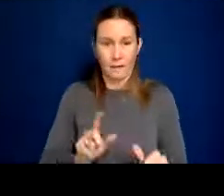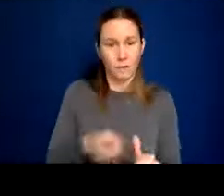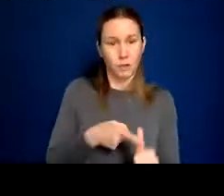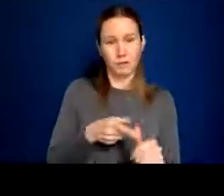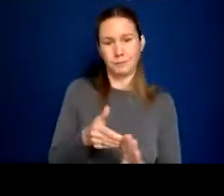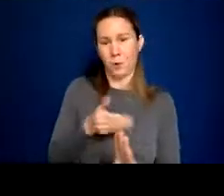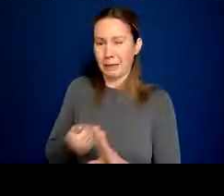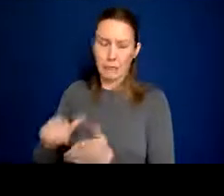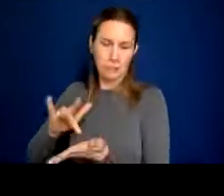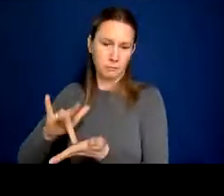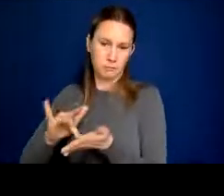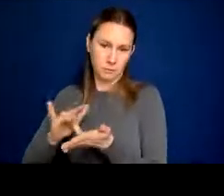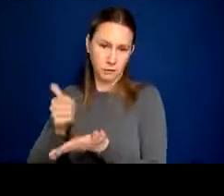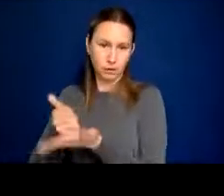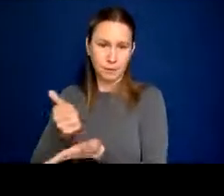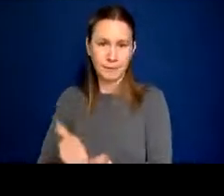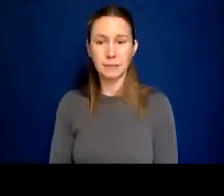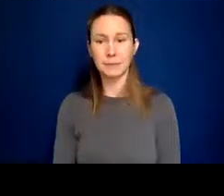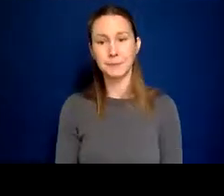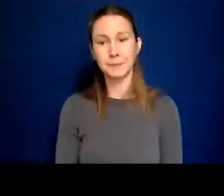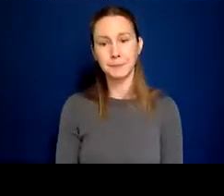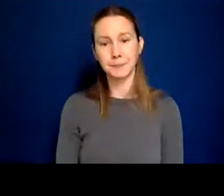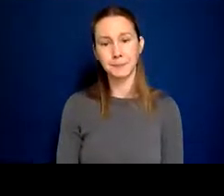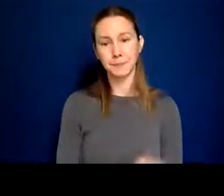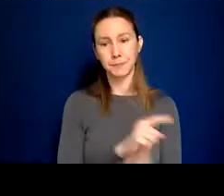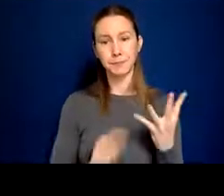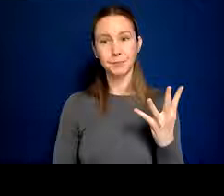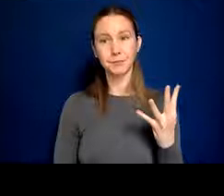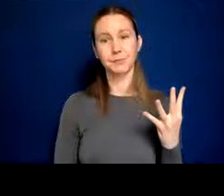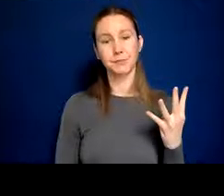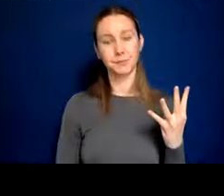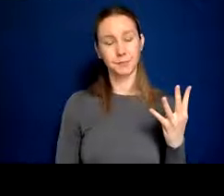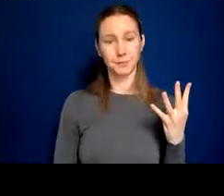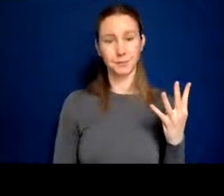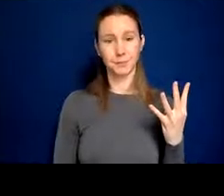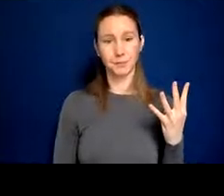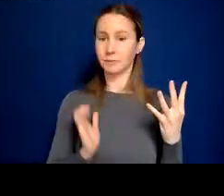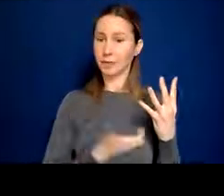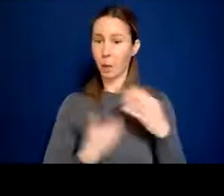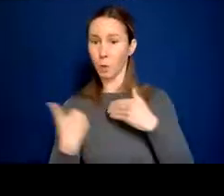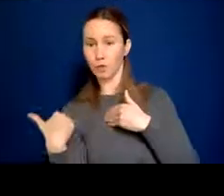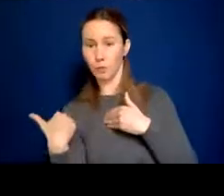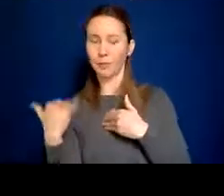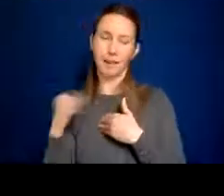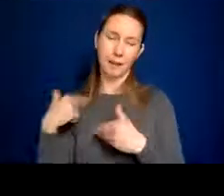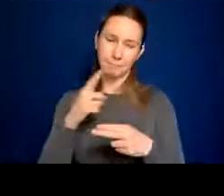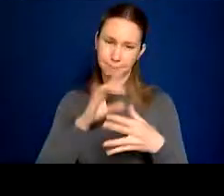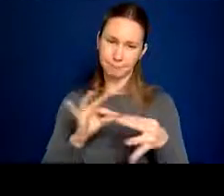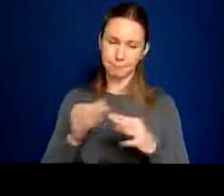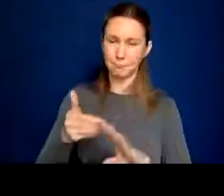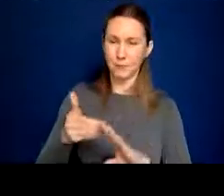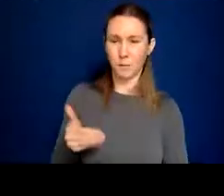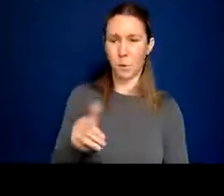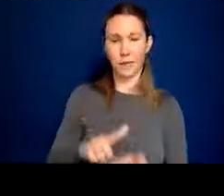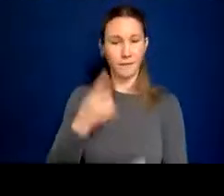or concomitantly. Number four, our job, as I said before again, is to